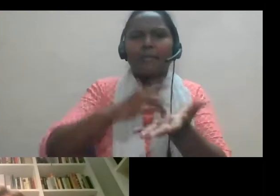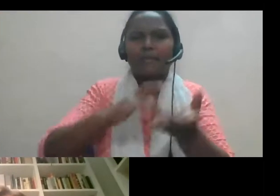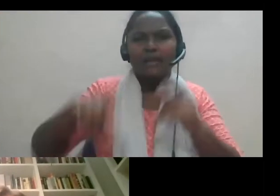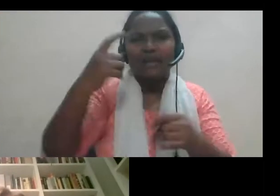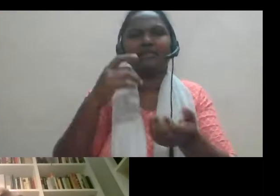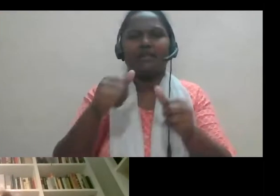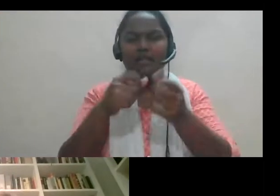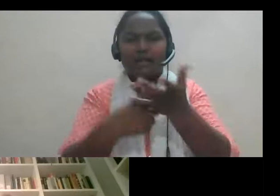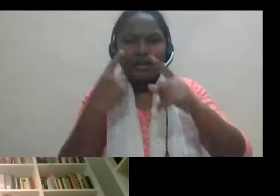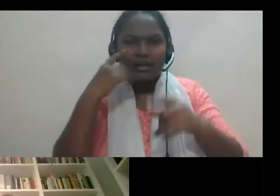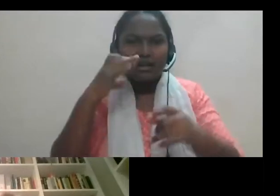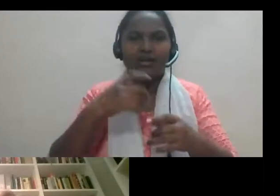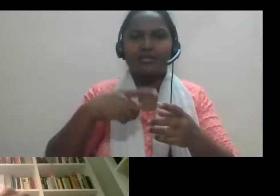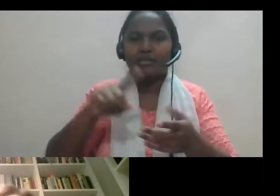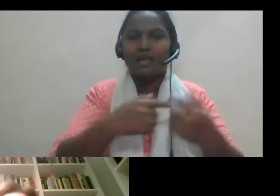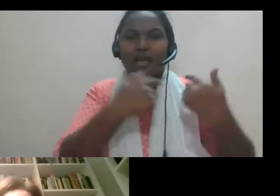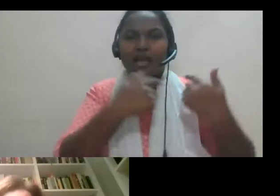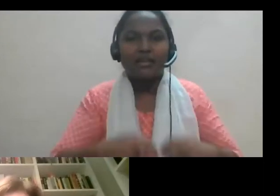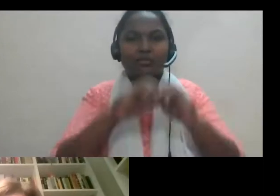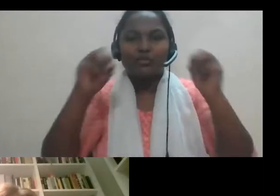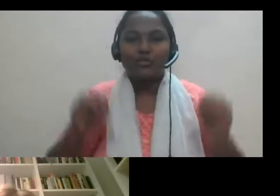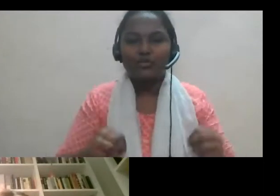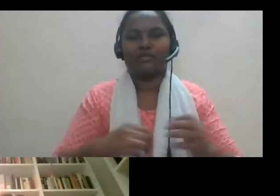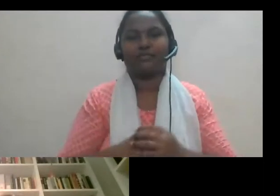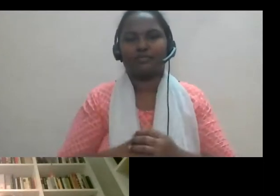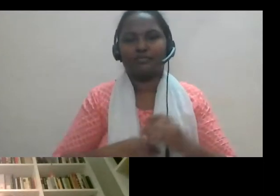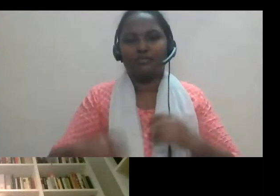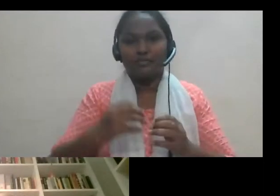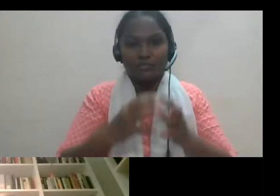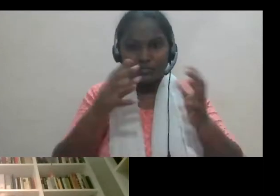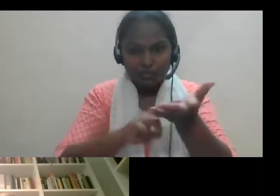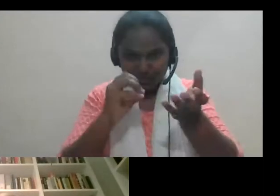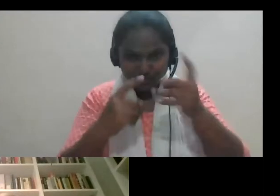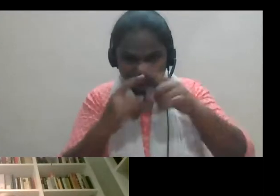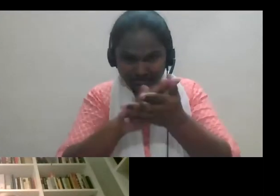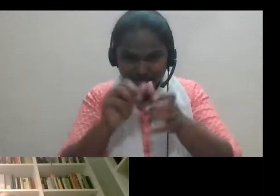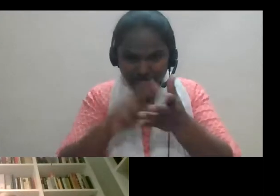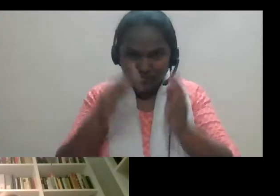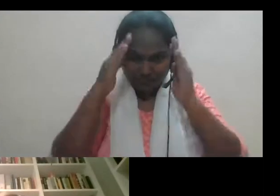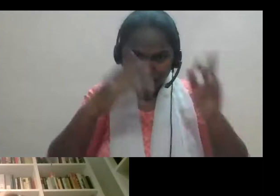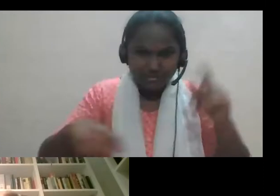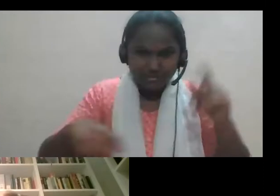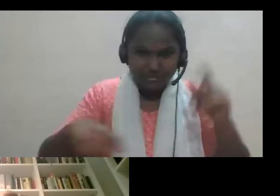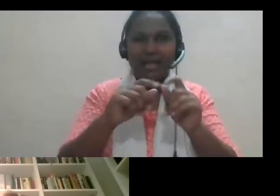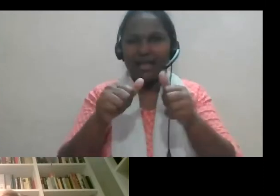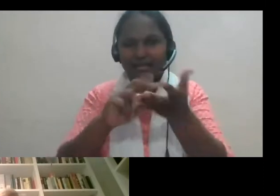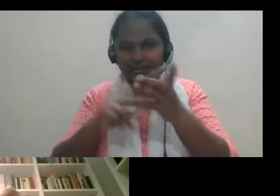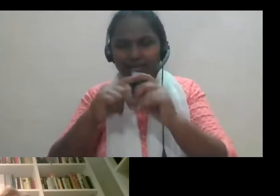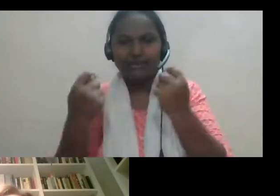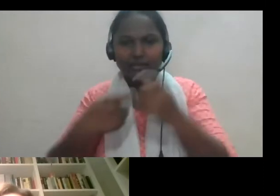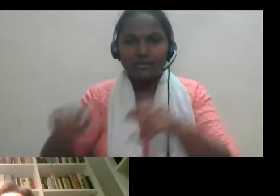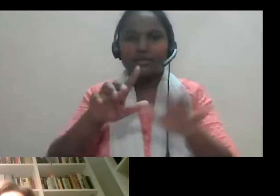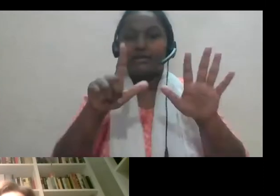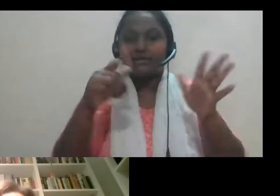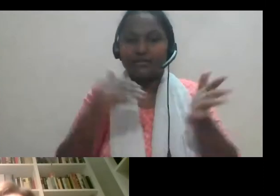artist right back at the heart of the museum. The Moderno is focused on art from Argentina, with about